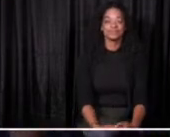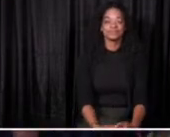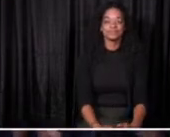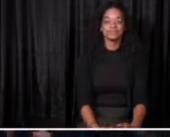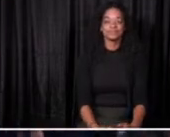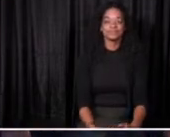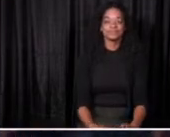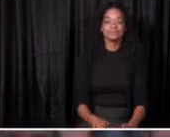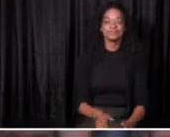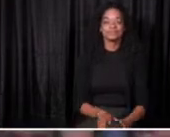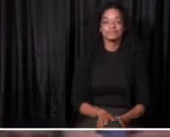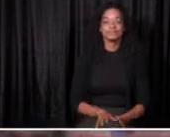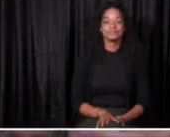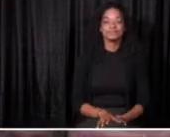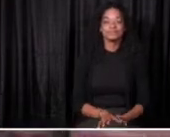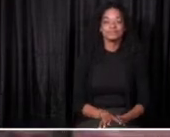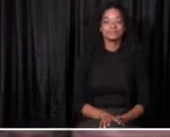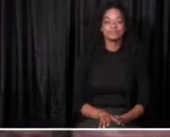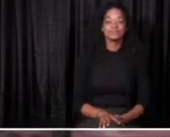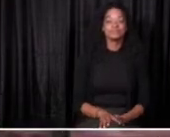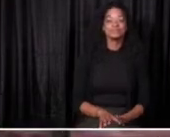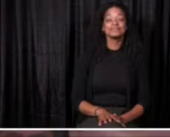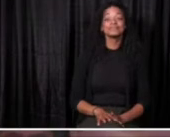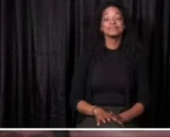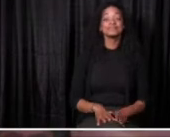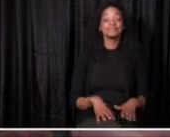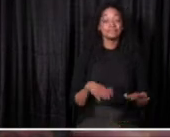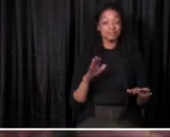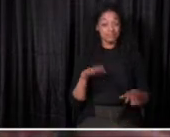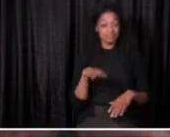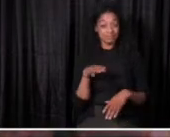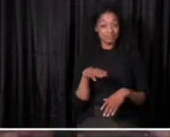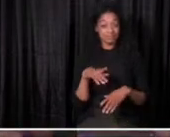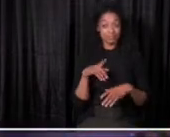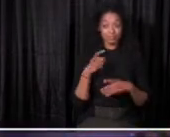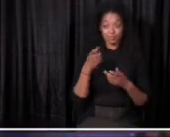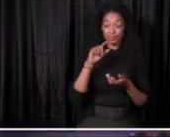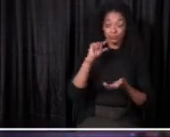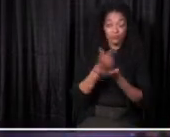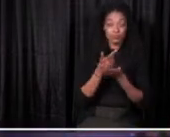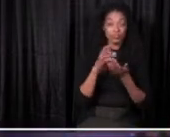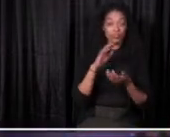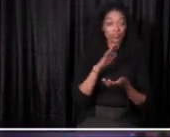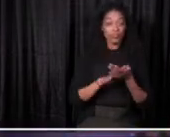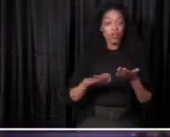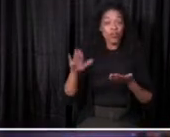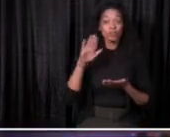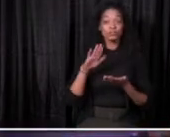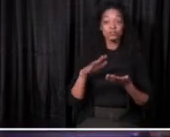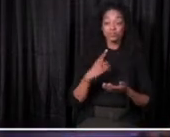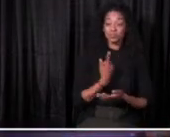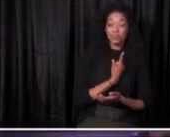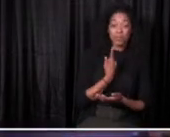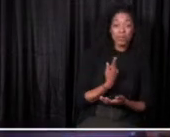No one graduates from college without the help and the support of others.